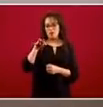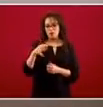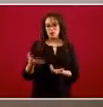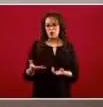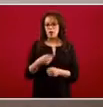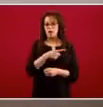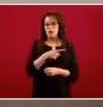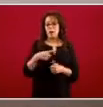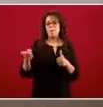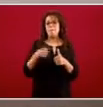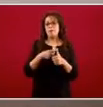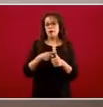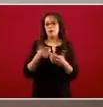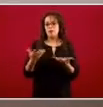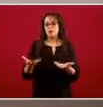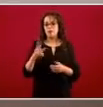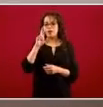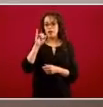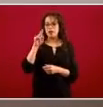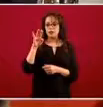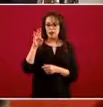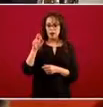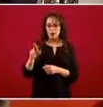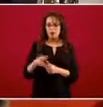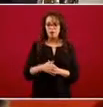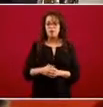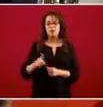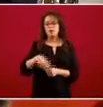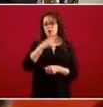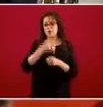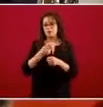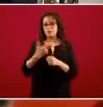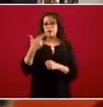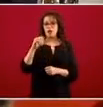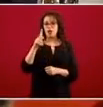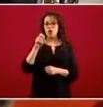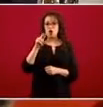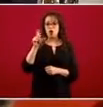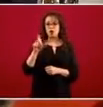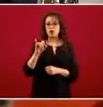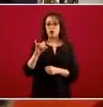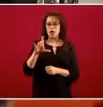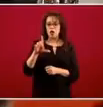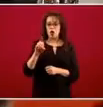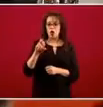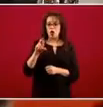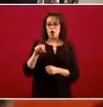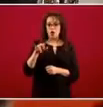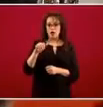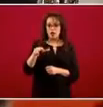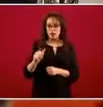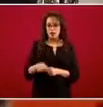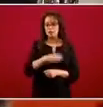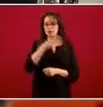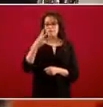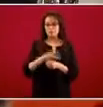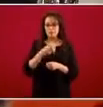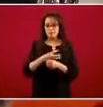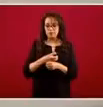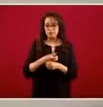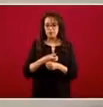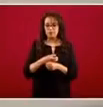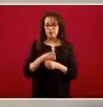medication, first remdesivir, then hydroxychloroquine, second, third